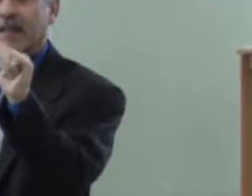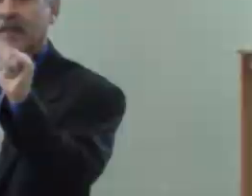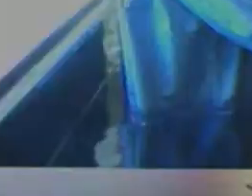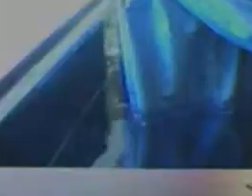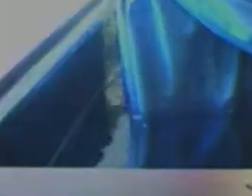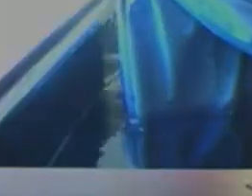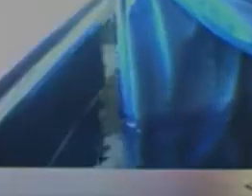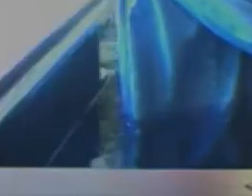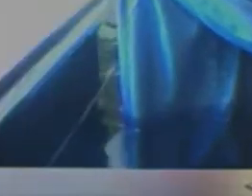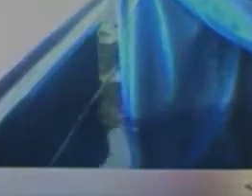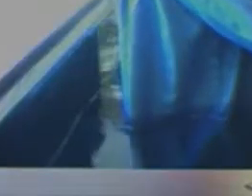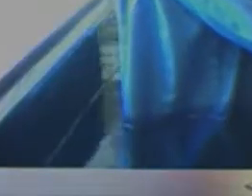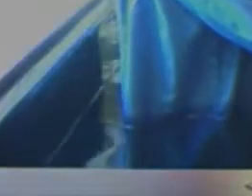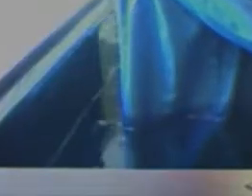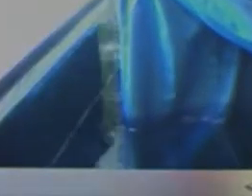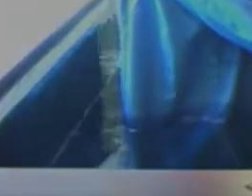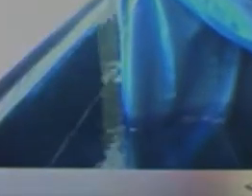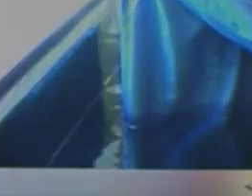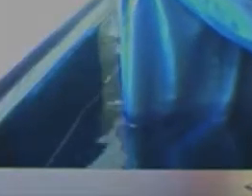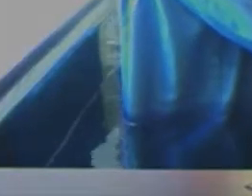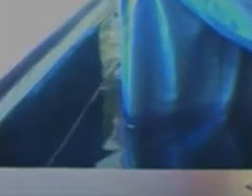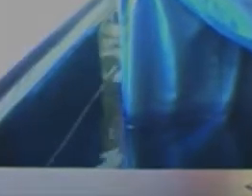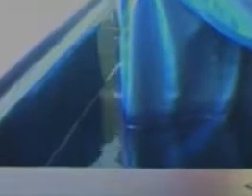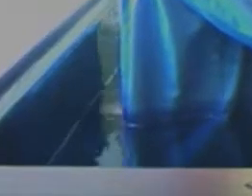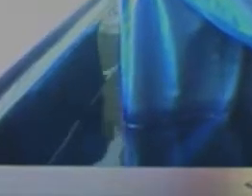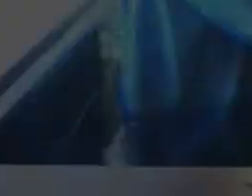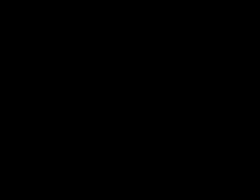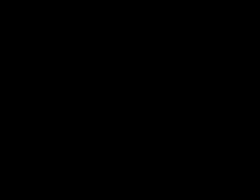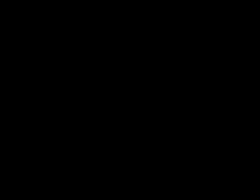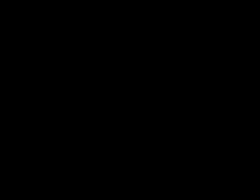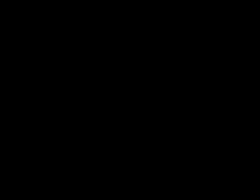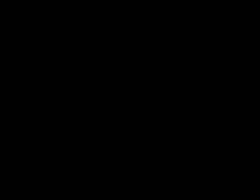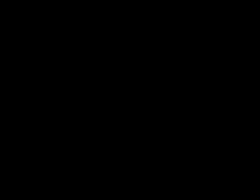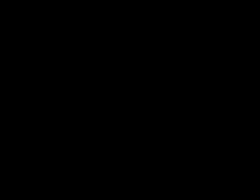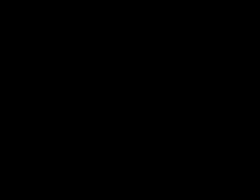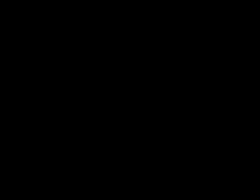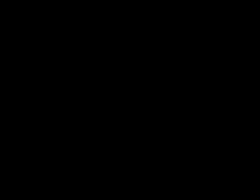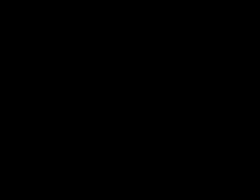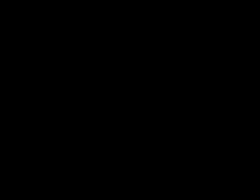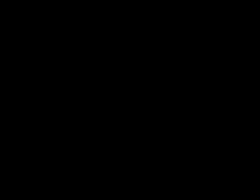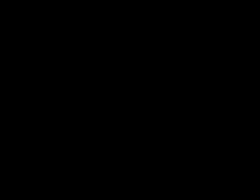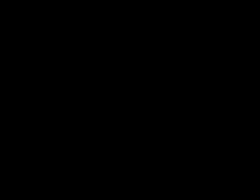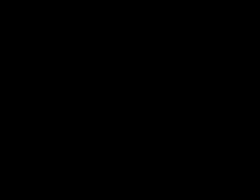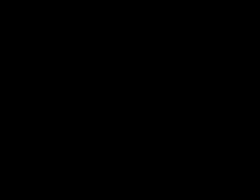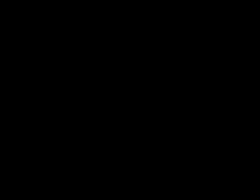scripture is found in Psalm 23, 1 to